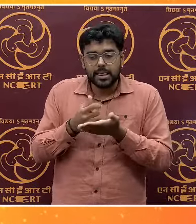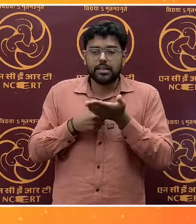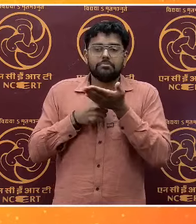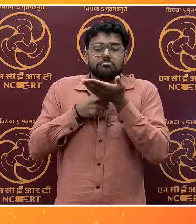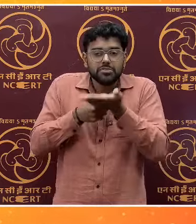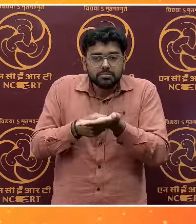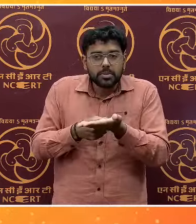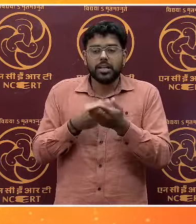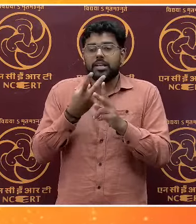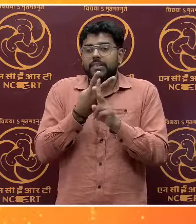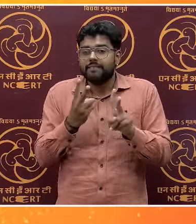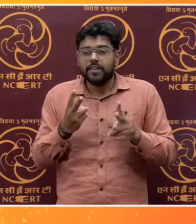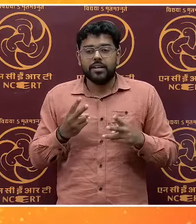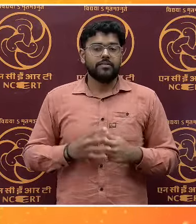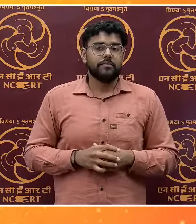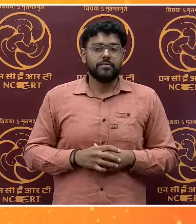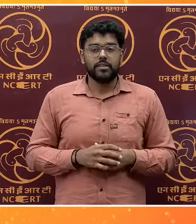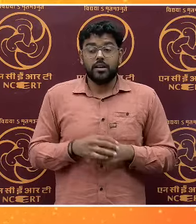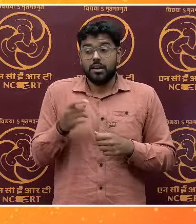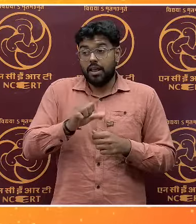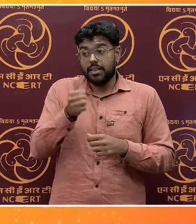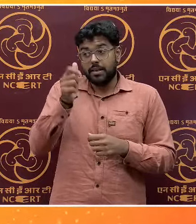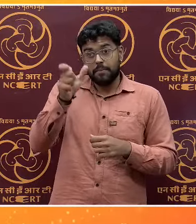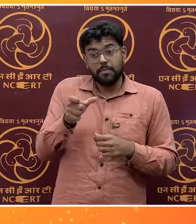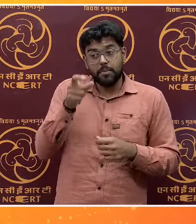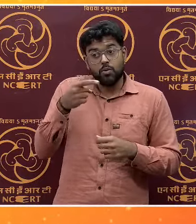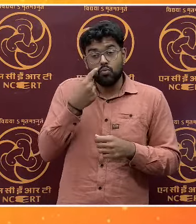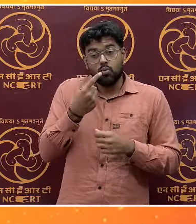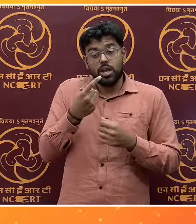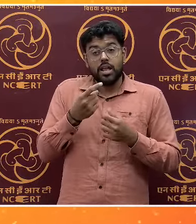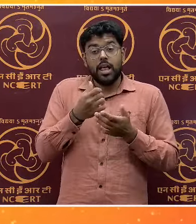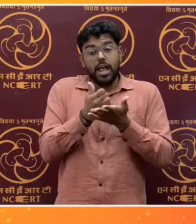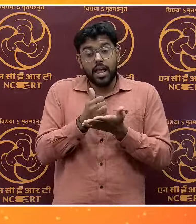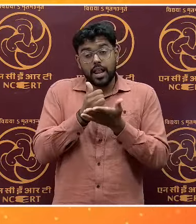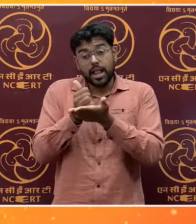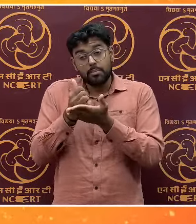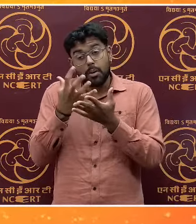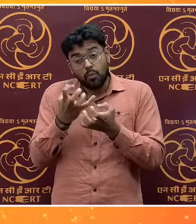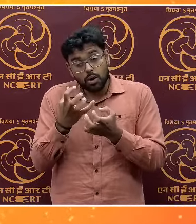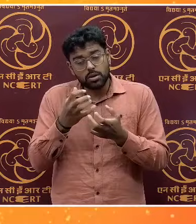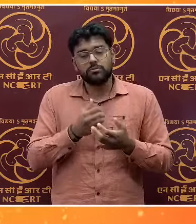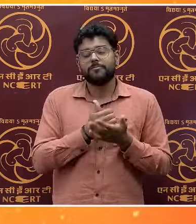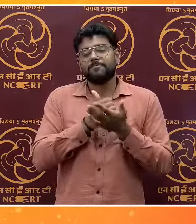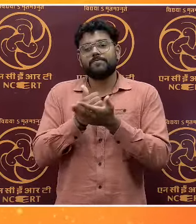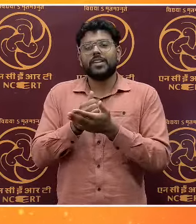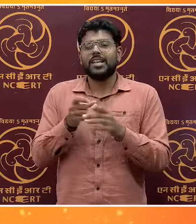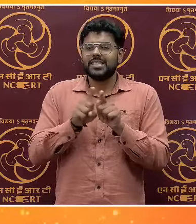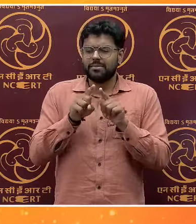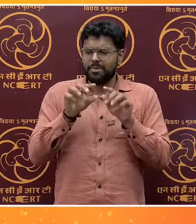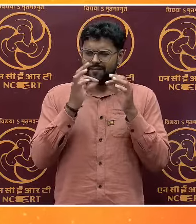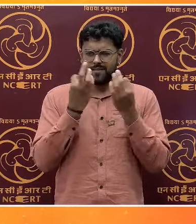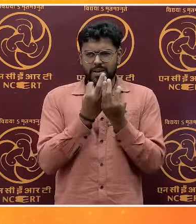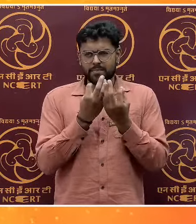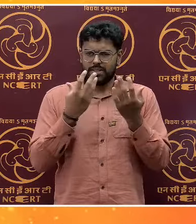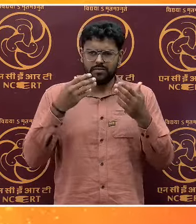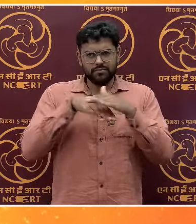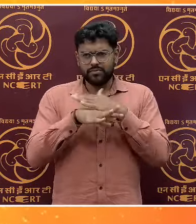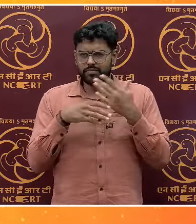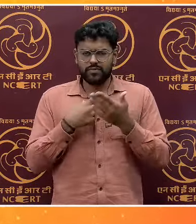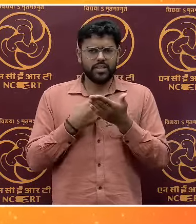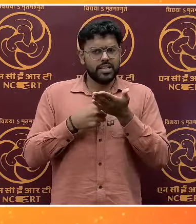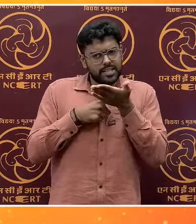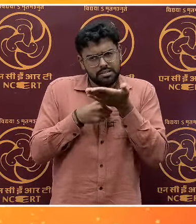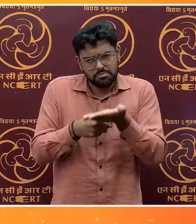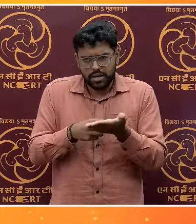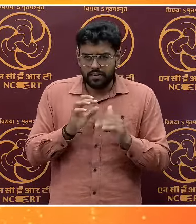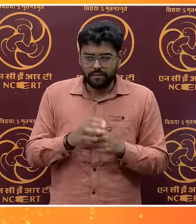elderly, and particularly strangers in need. And we always respect our family member, Yes. our elders whom we know,